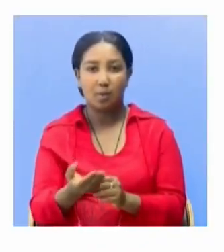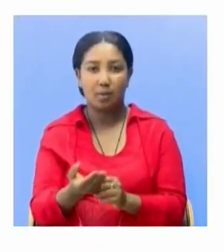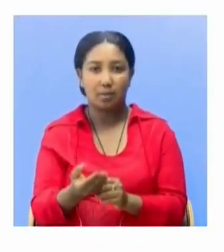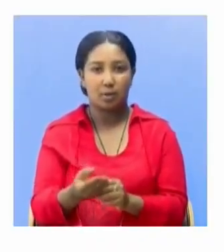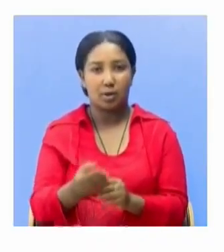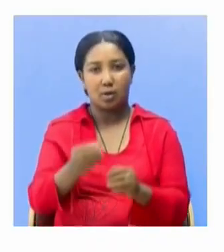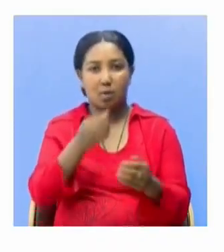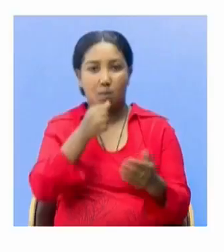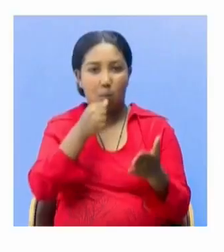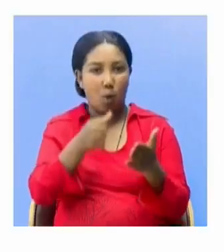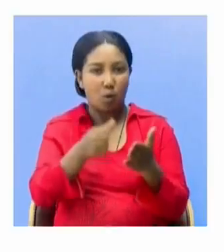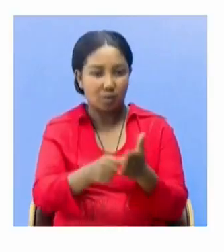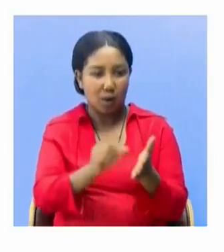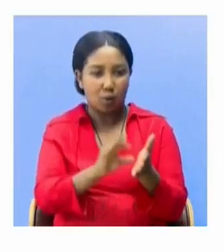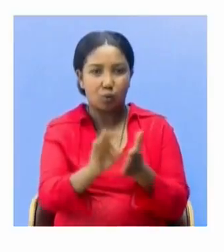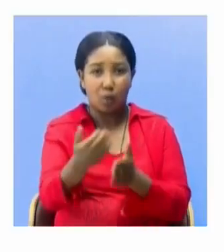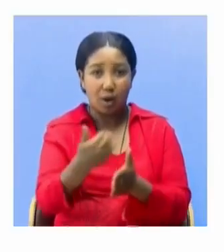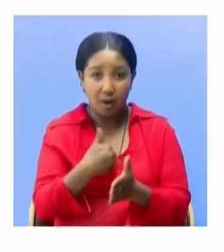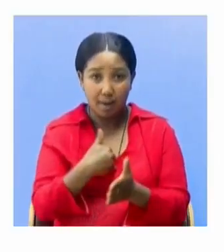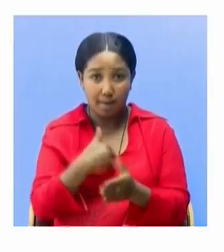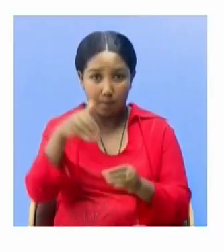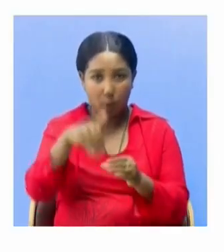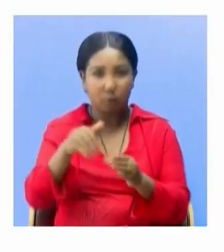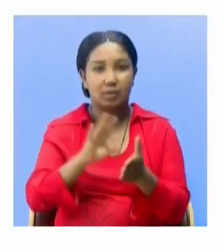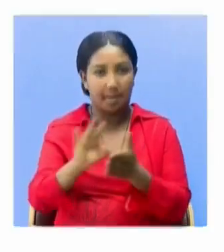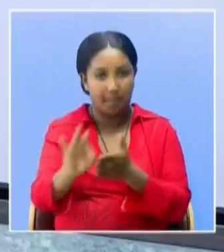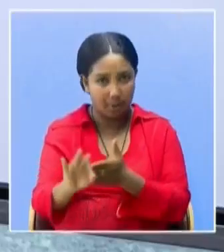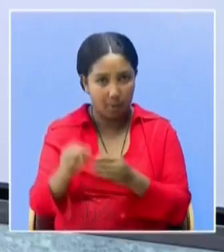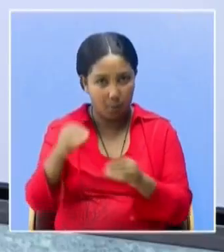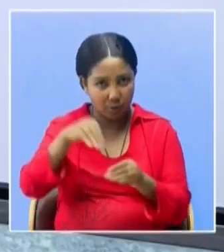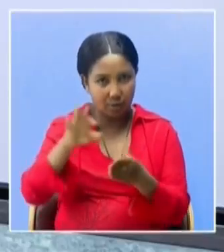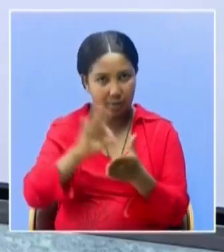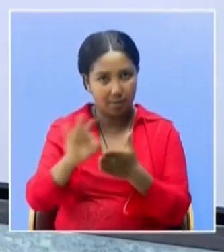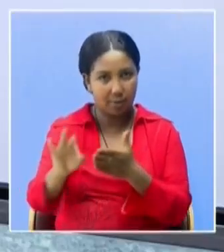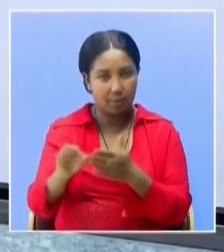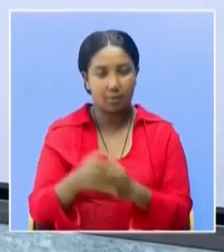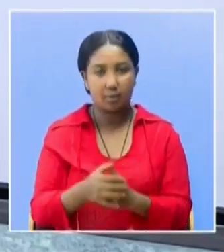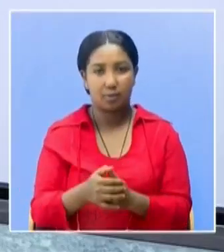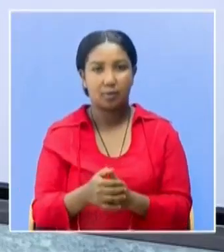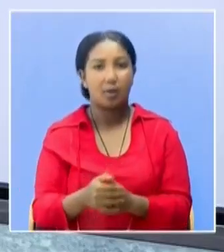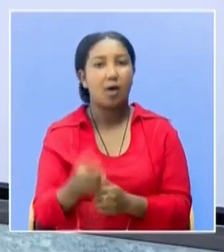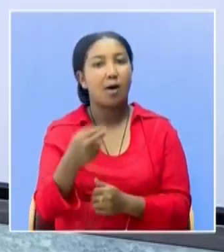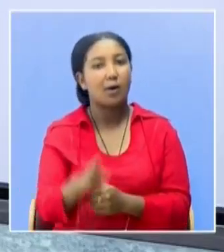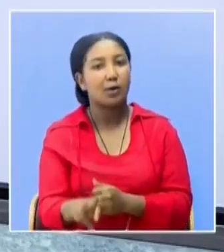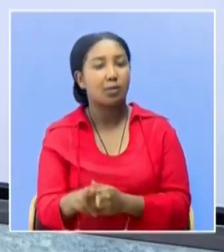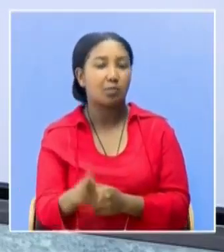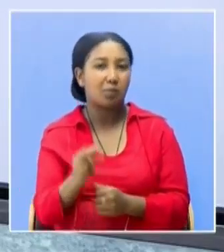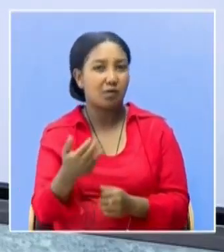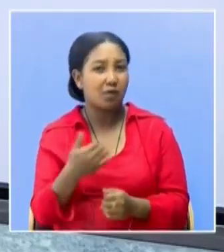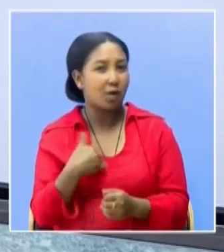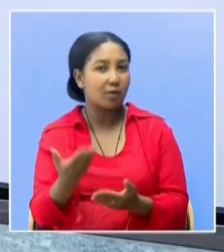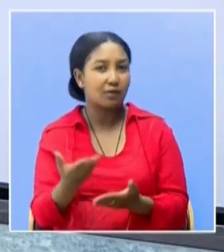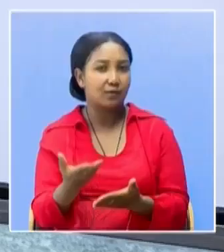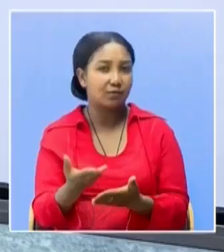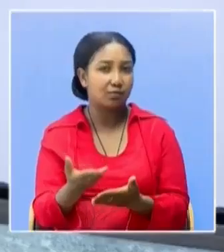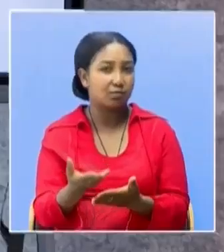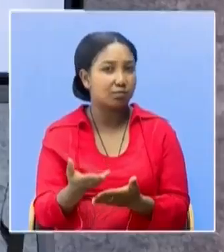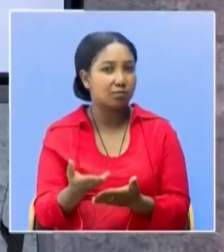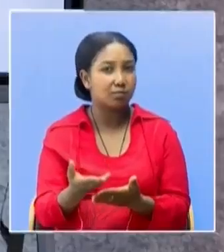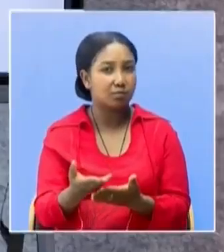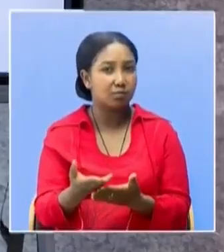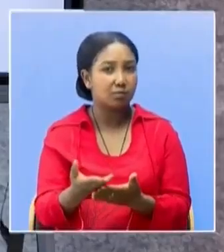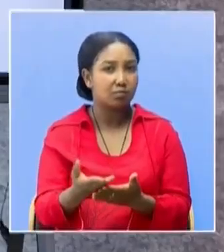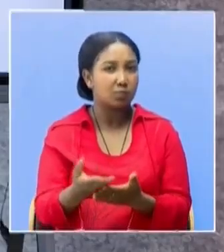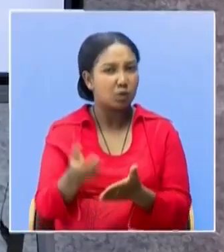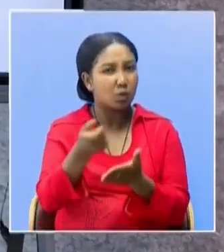box. Yeah, PO box is here now, very important. Or if you are welcome,